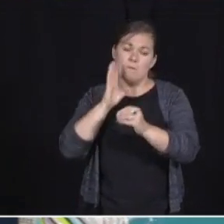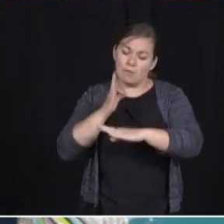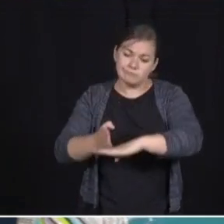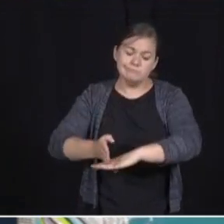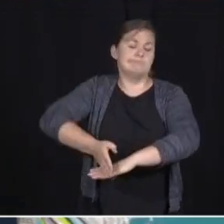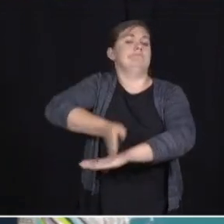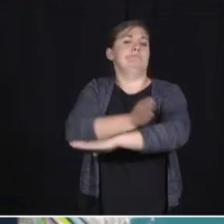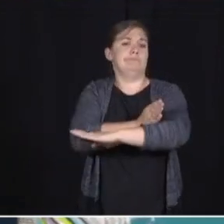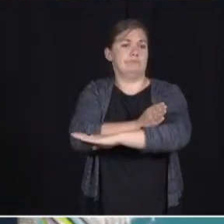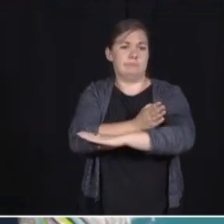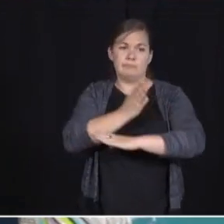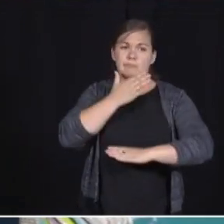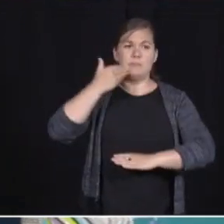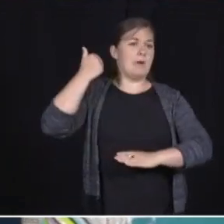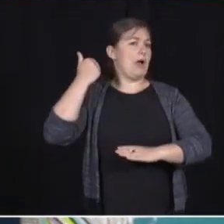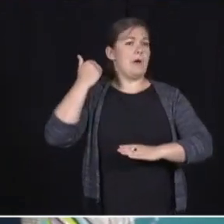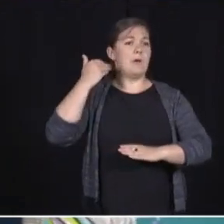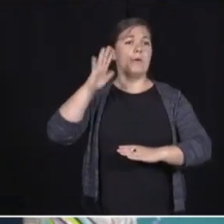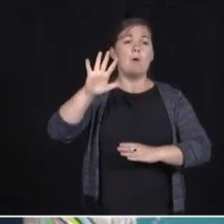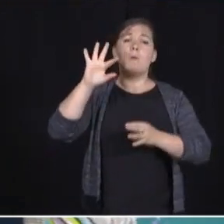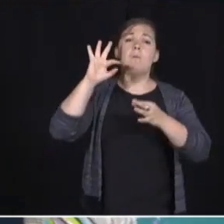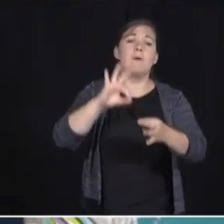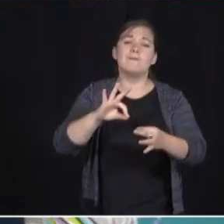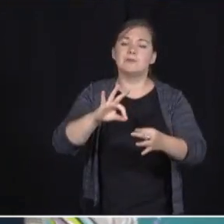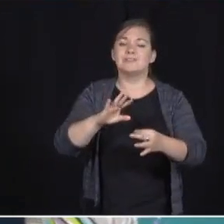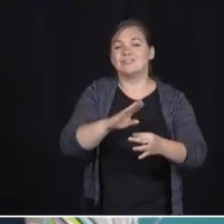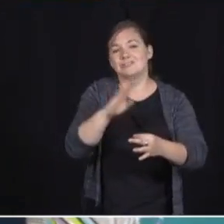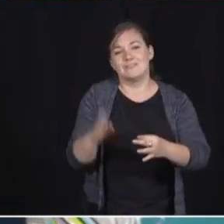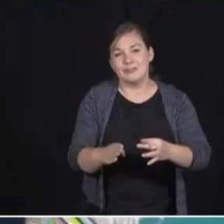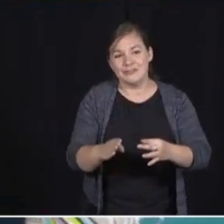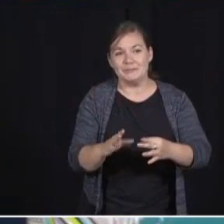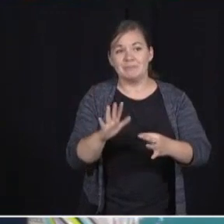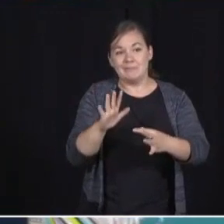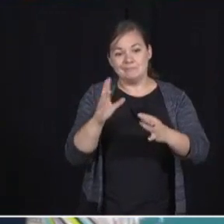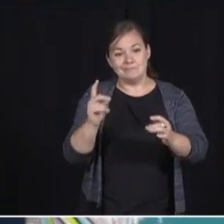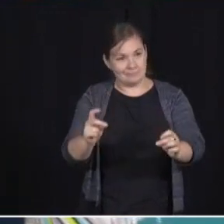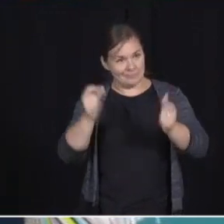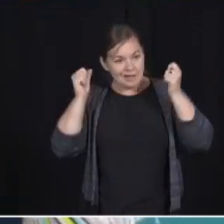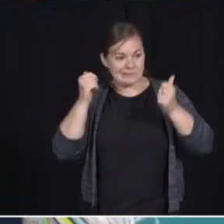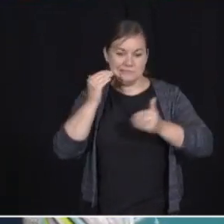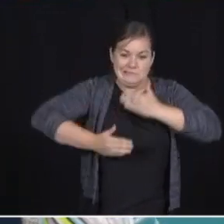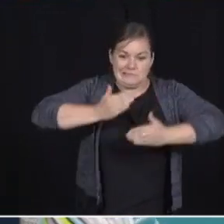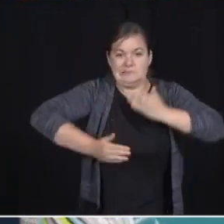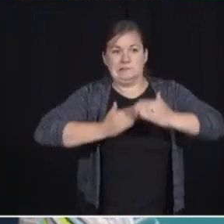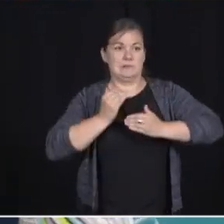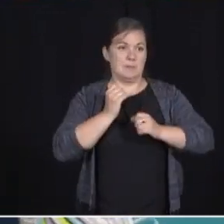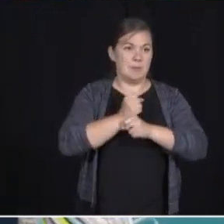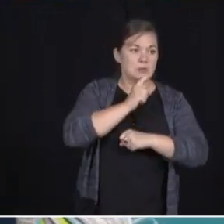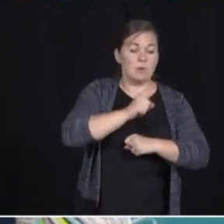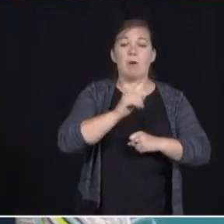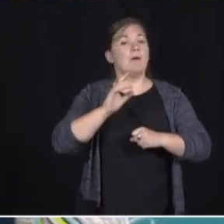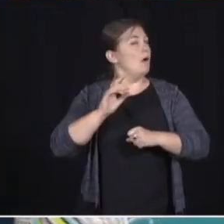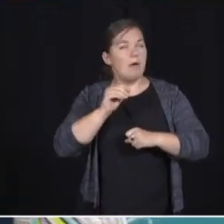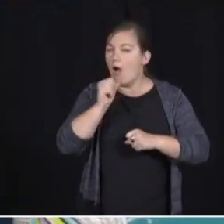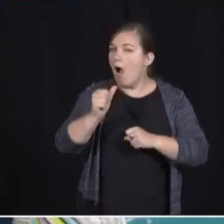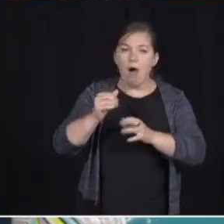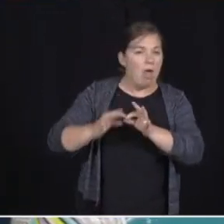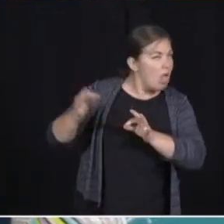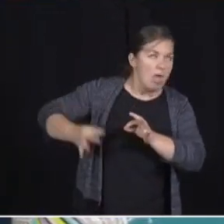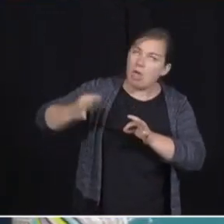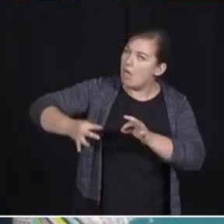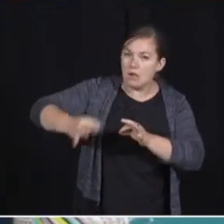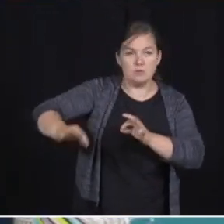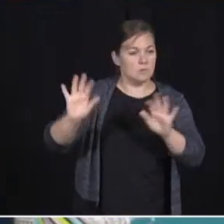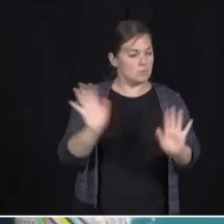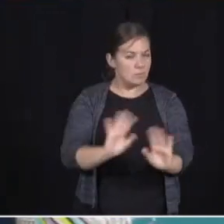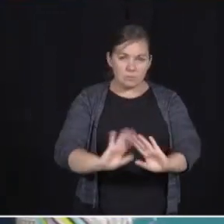been. Nothing's going to be perfect, but we're going to move immediately on it. We aren't going to be waiting around. We'll be putting money for it, just